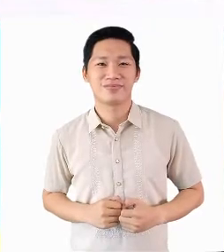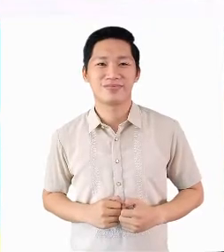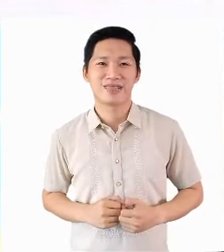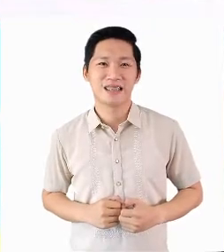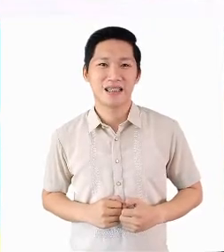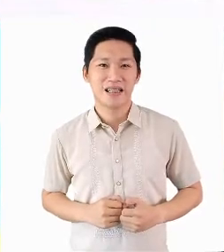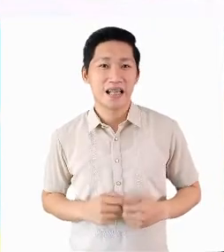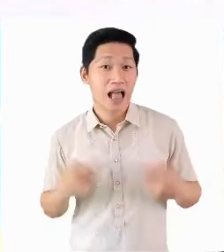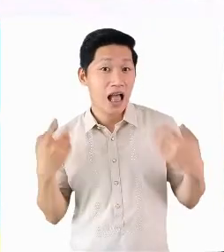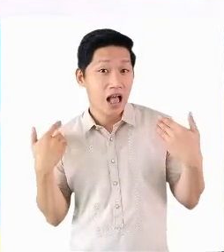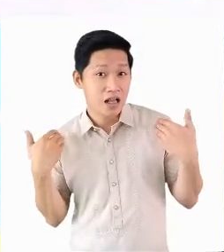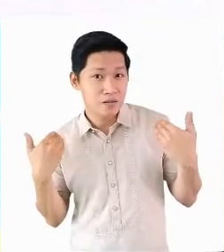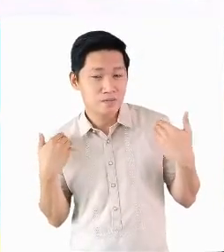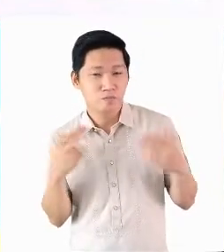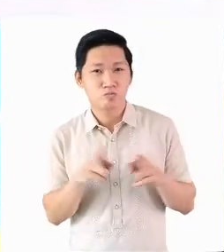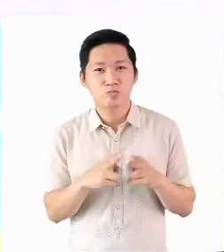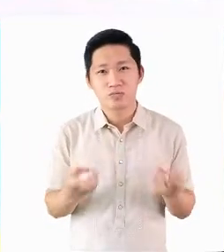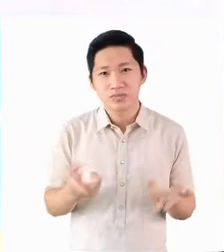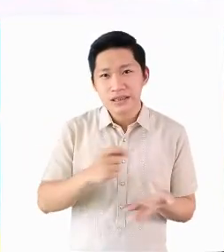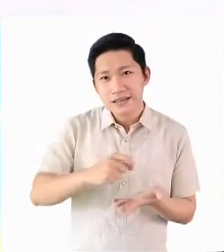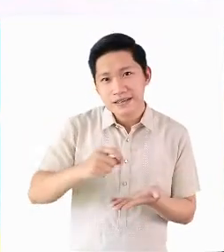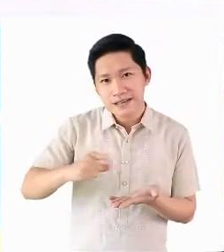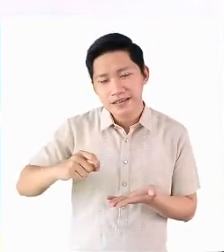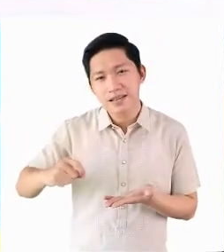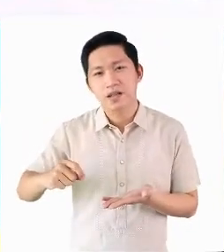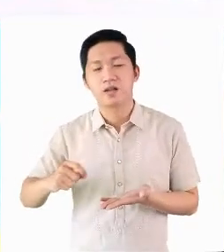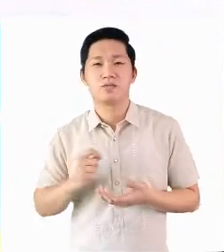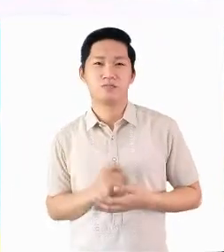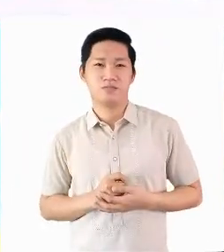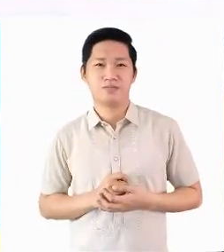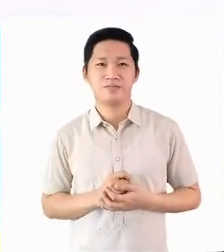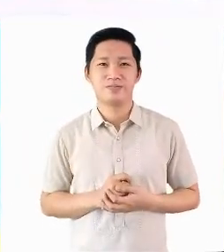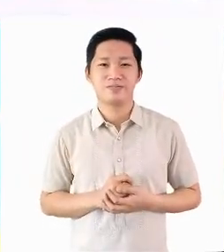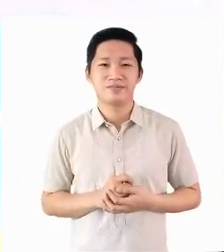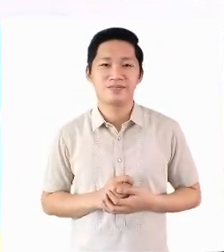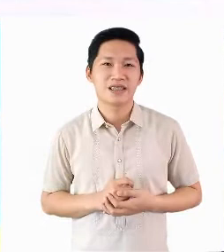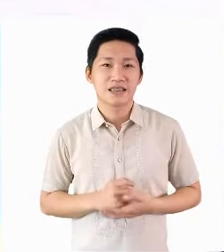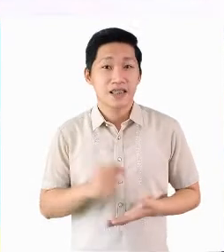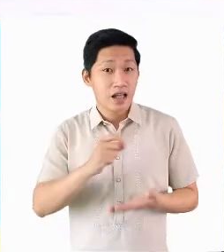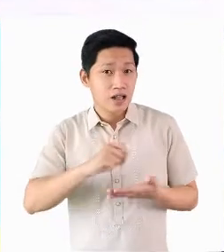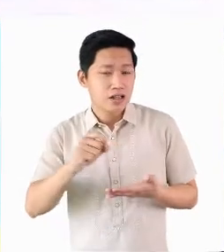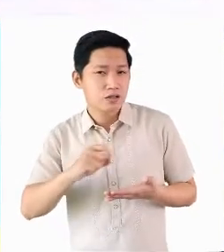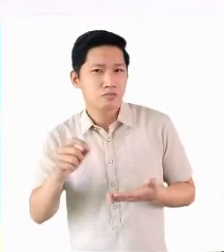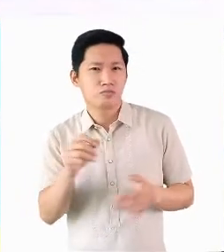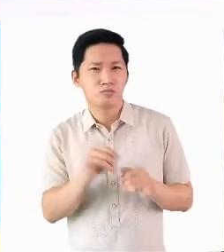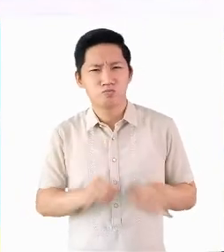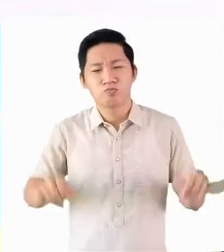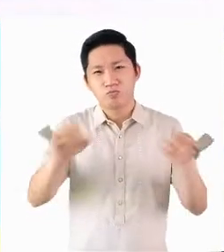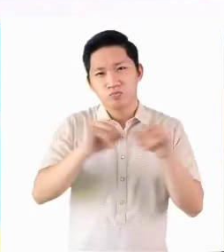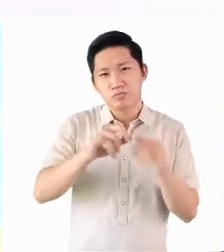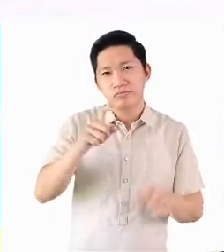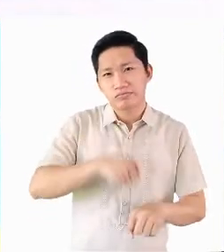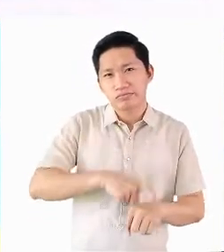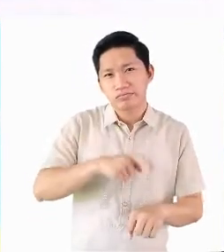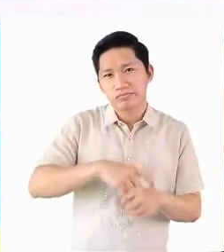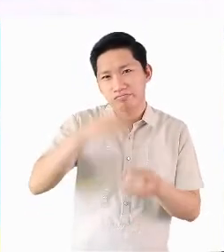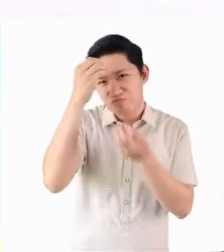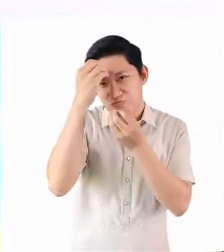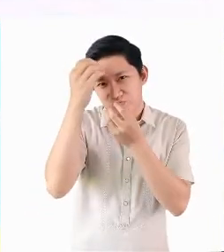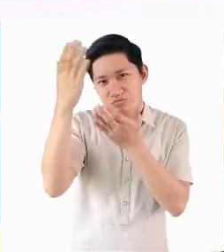Do you have your notebook and pen with you already? You may write important terms and information.